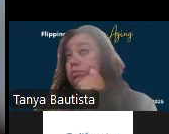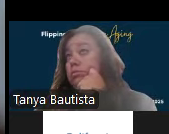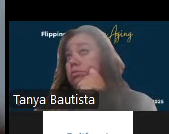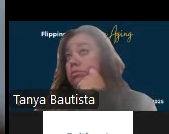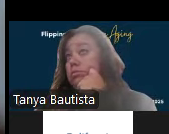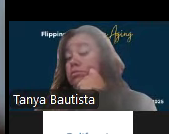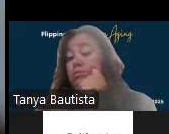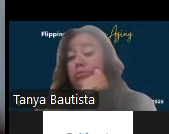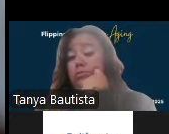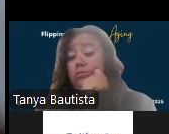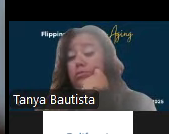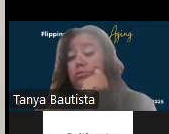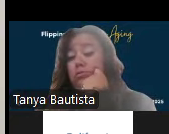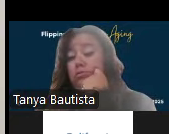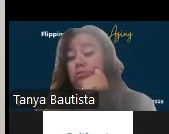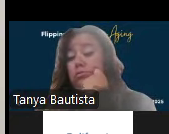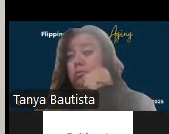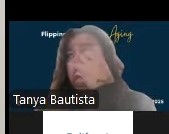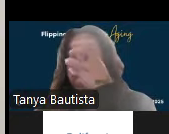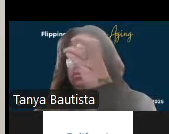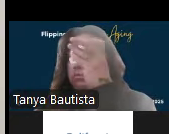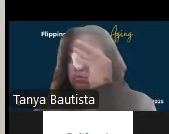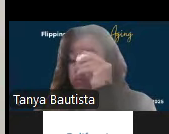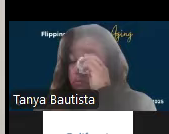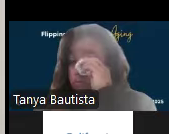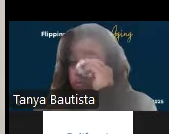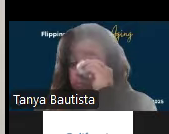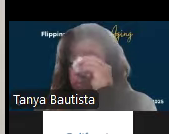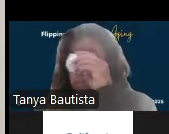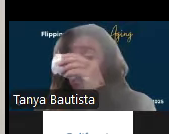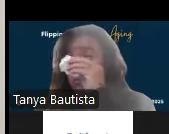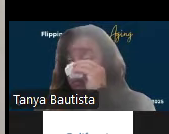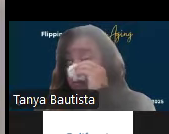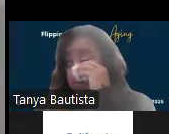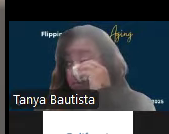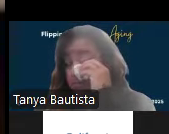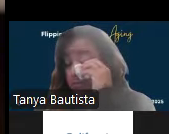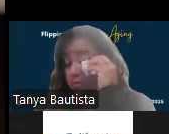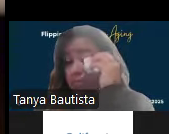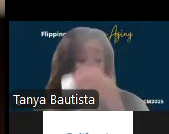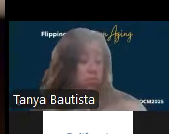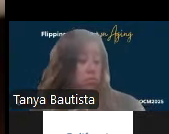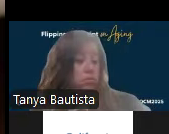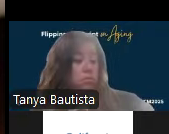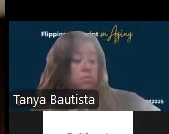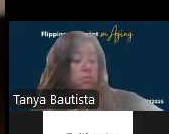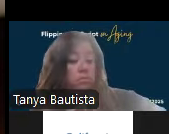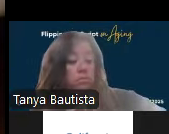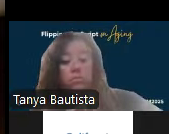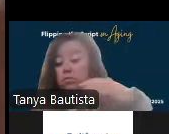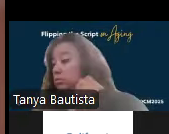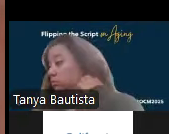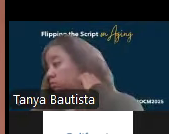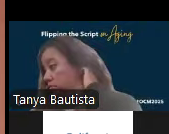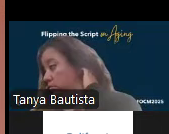health. So diabetes, hypertension, cholesterol. So being mindful of medications that have cognitive side